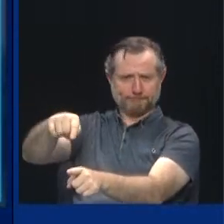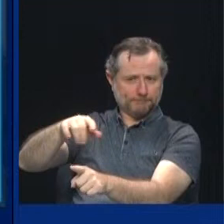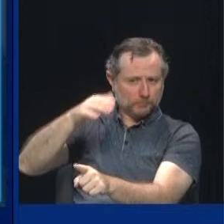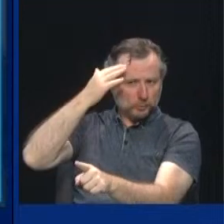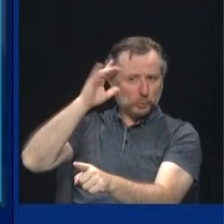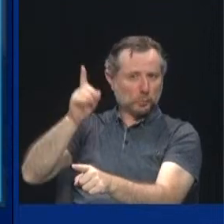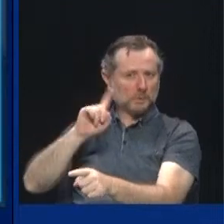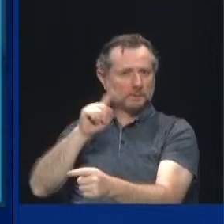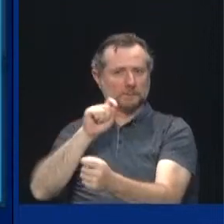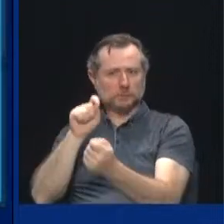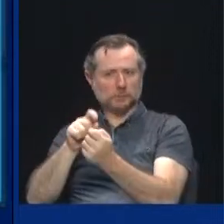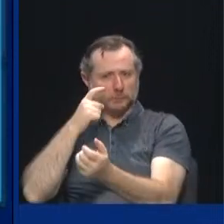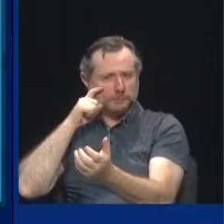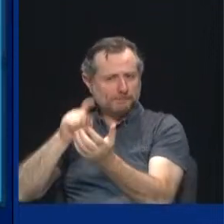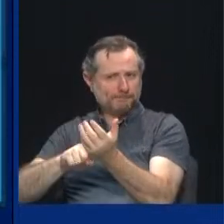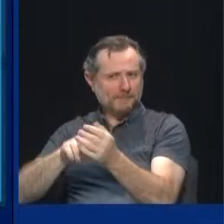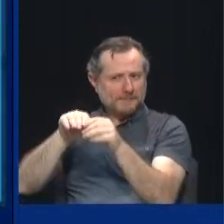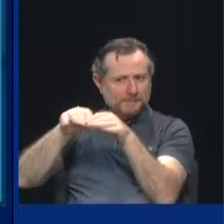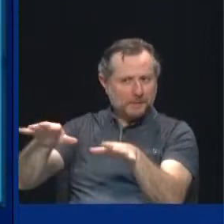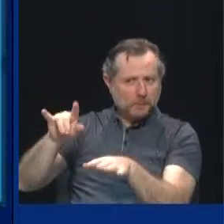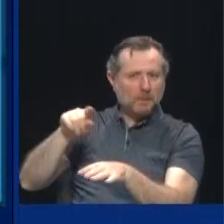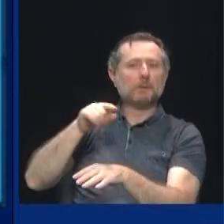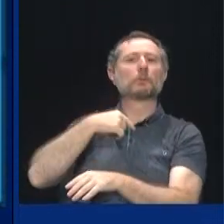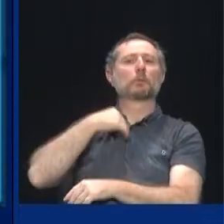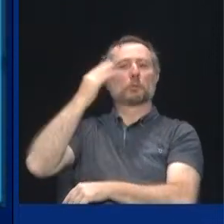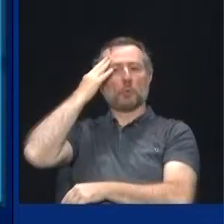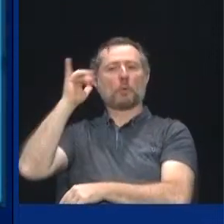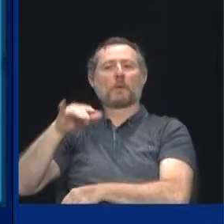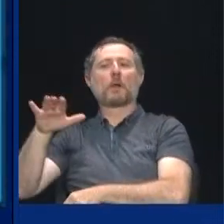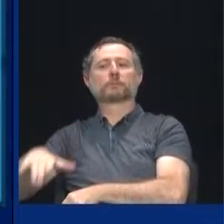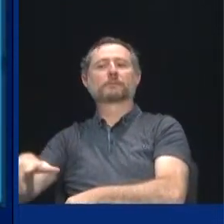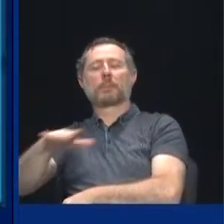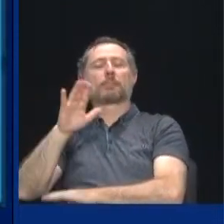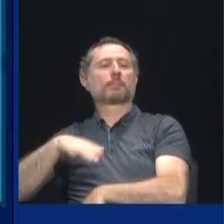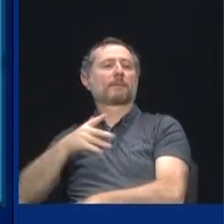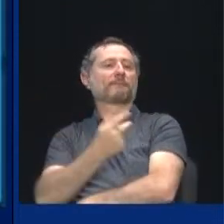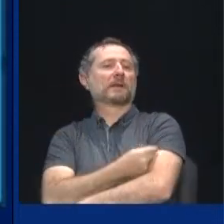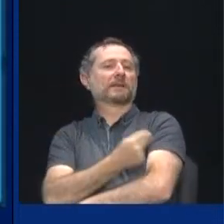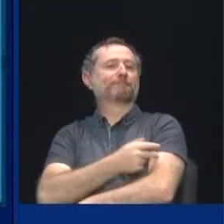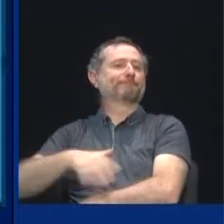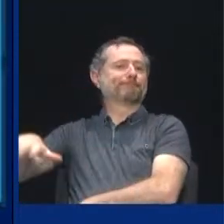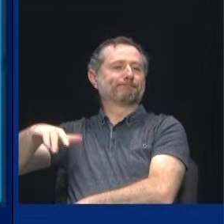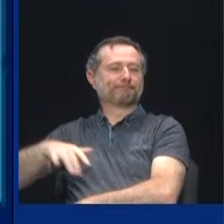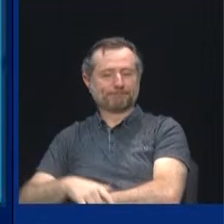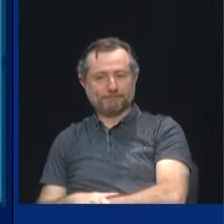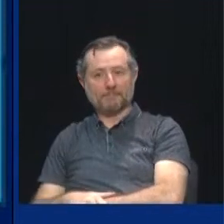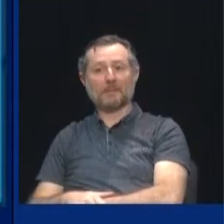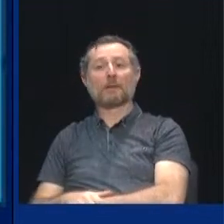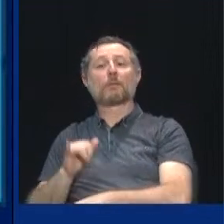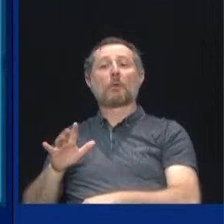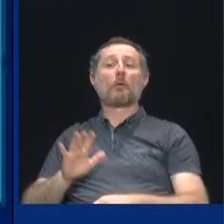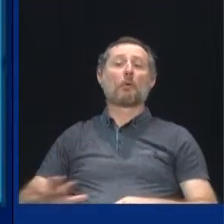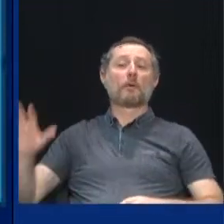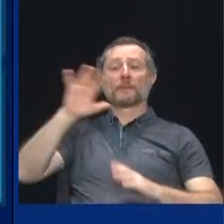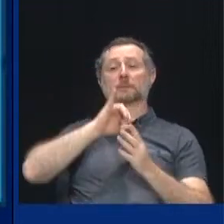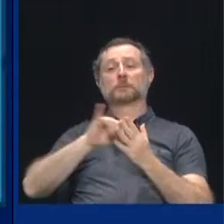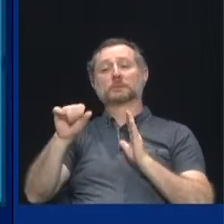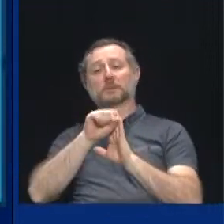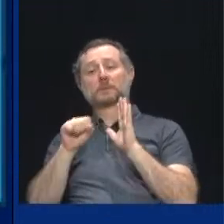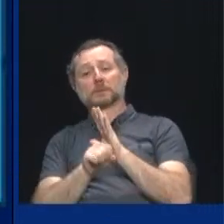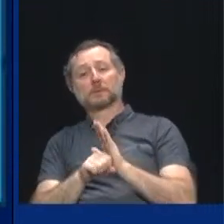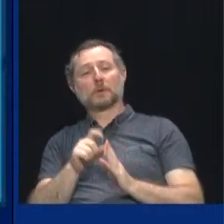COVID spread and you know you have a low vaccination rate. We have zip codes across the state, 117 zip